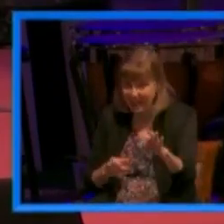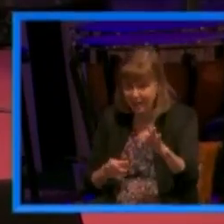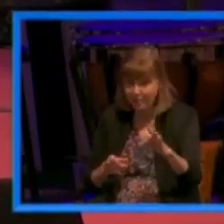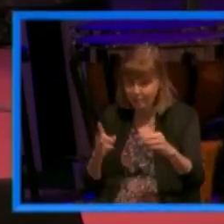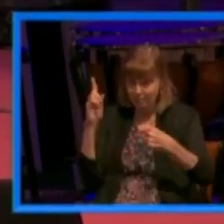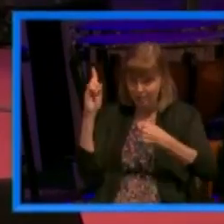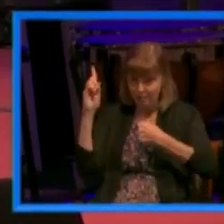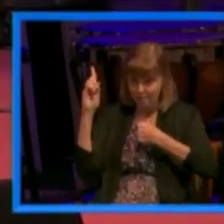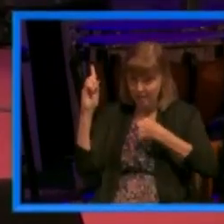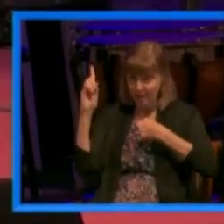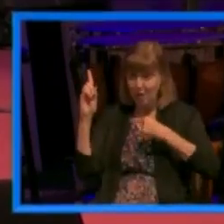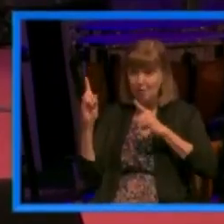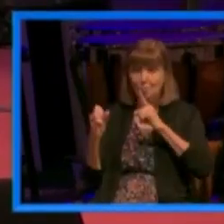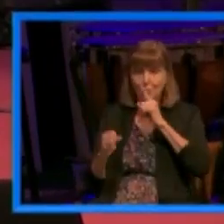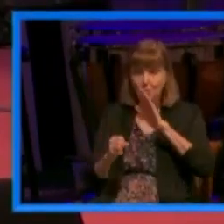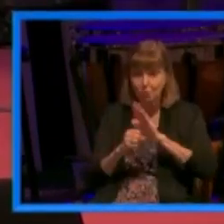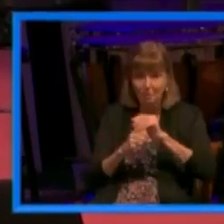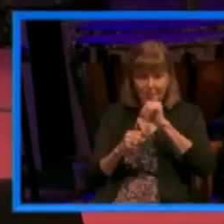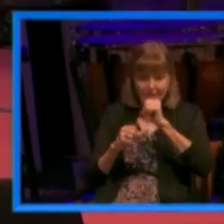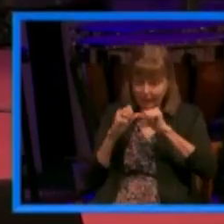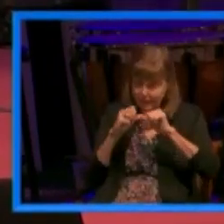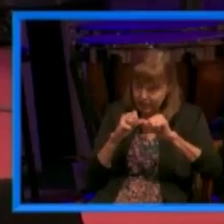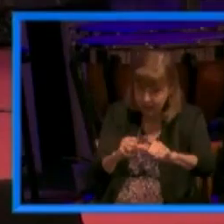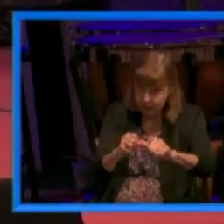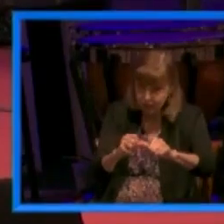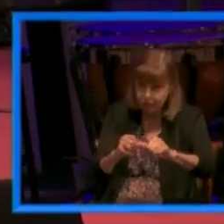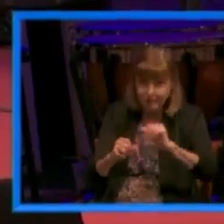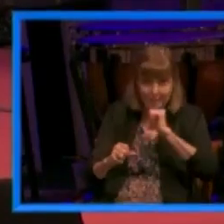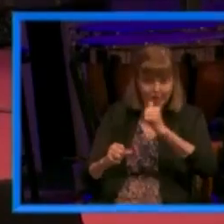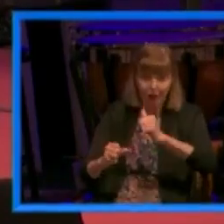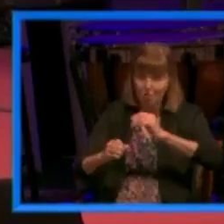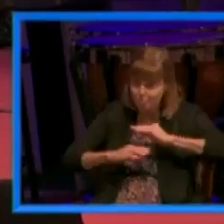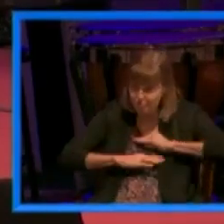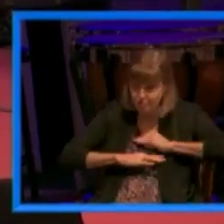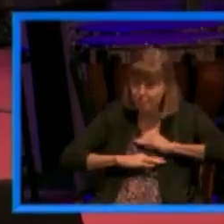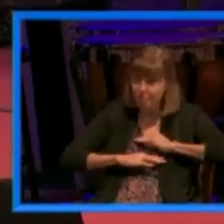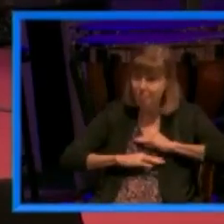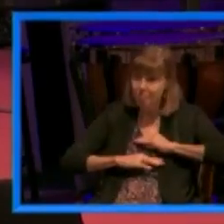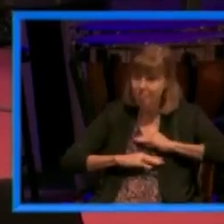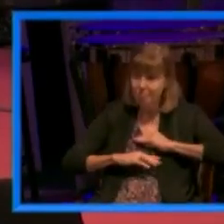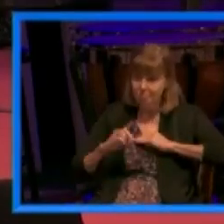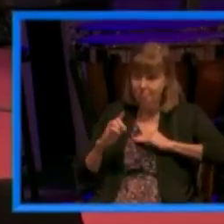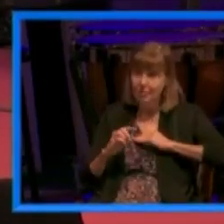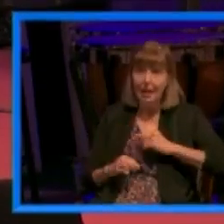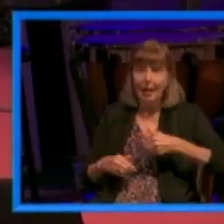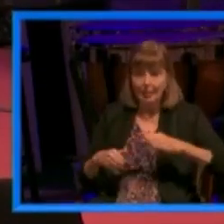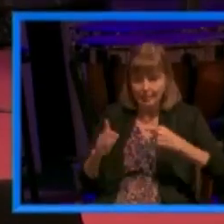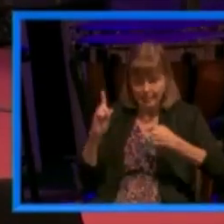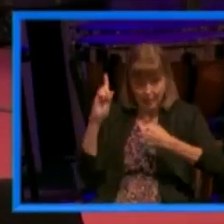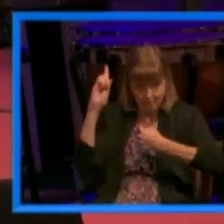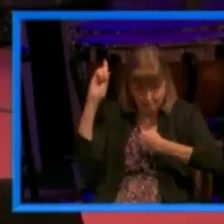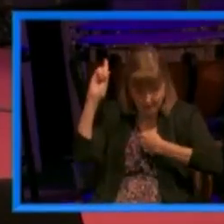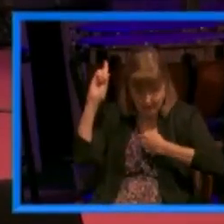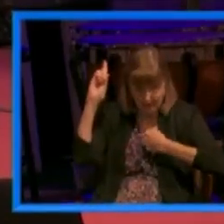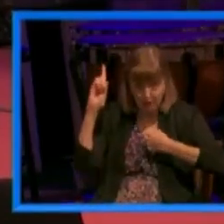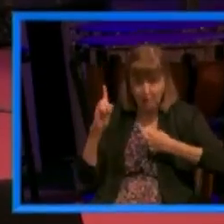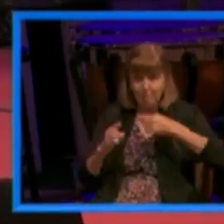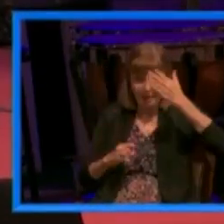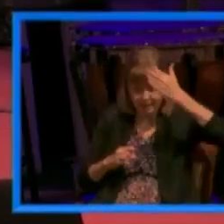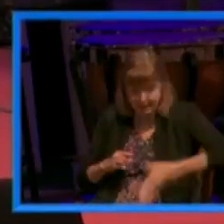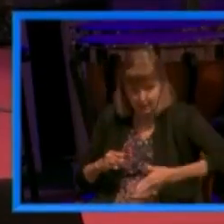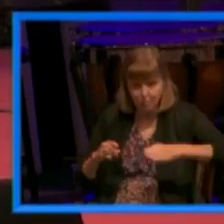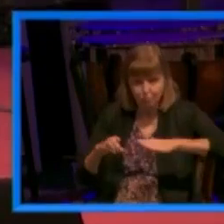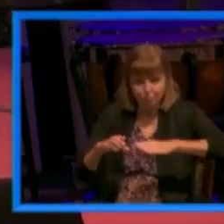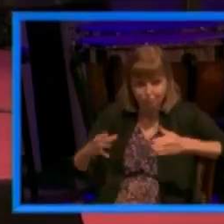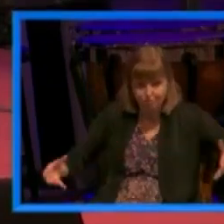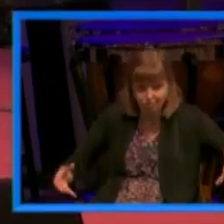serious God is at loving and taking care of Abraham. Now, you would think, brothers and sisters, that if you were Abraham and you